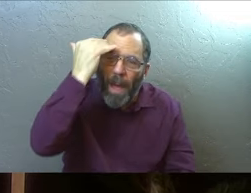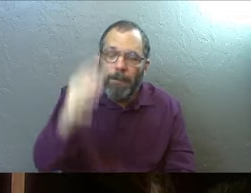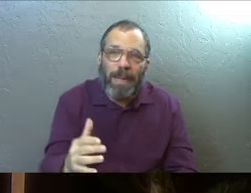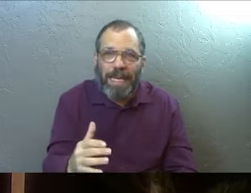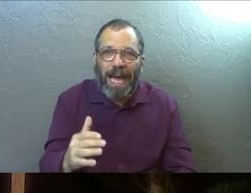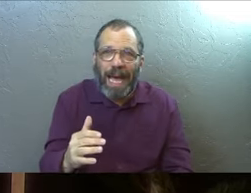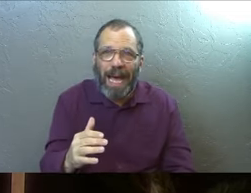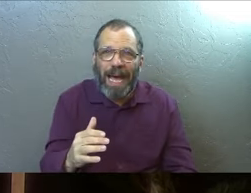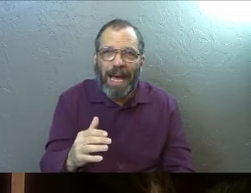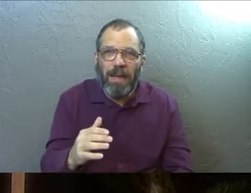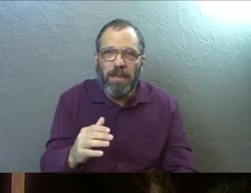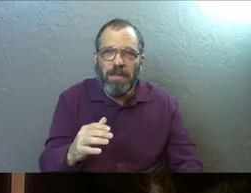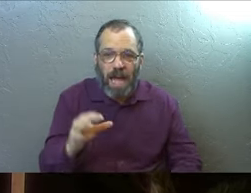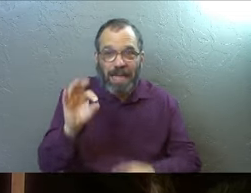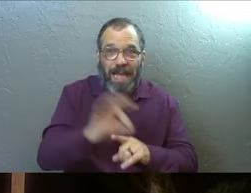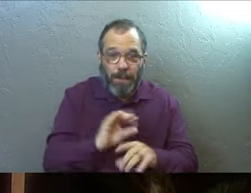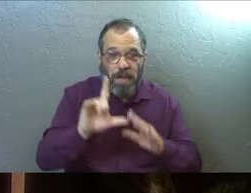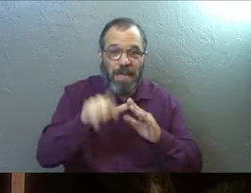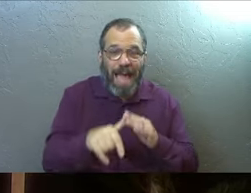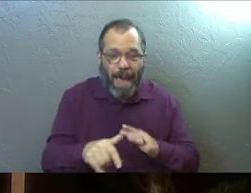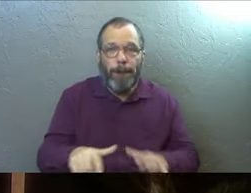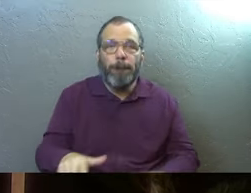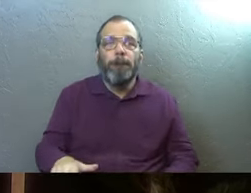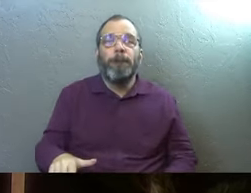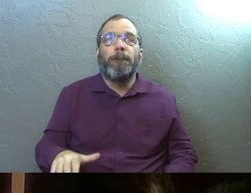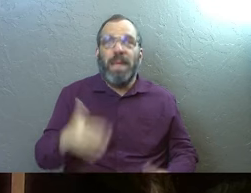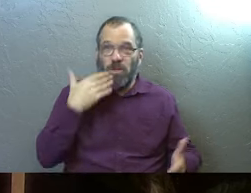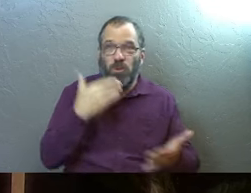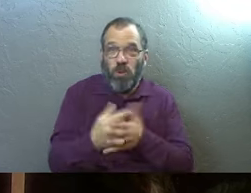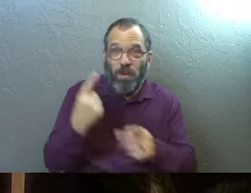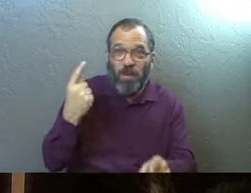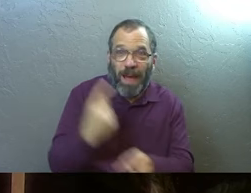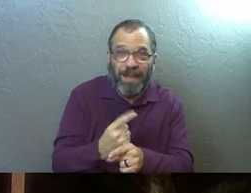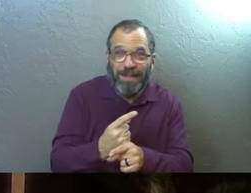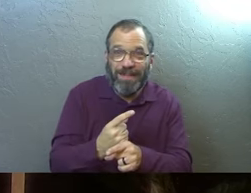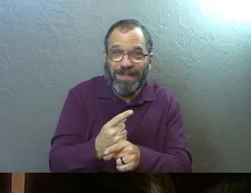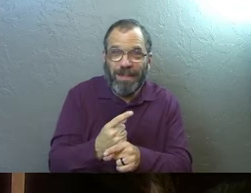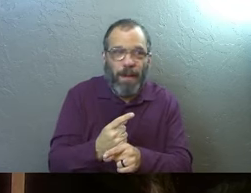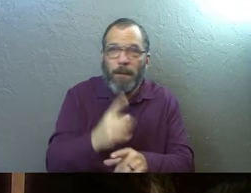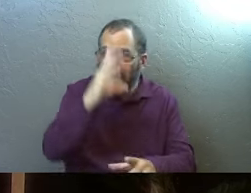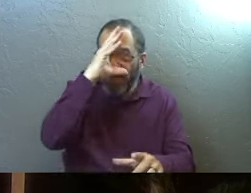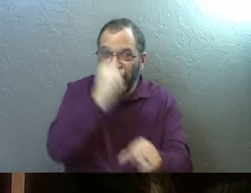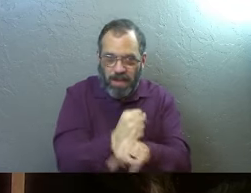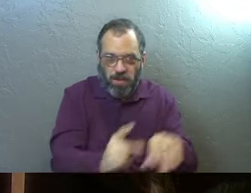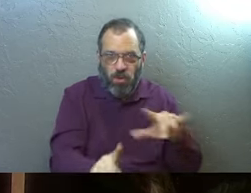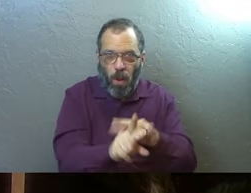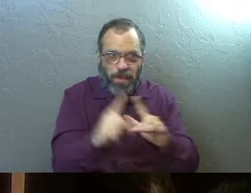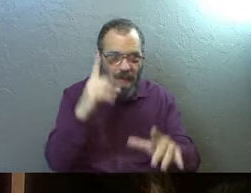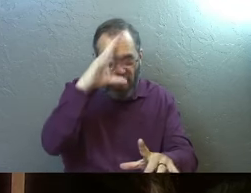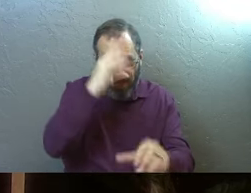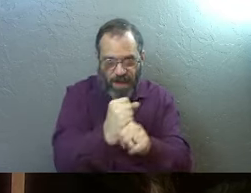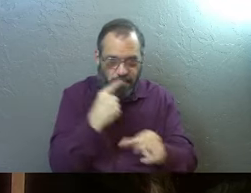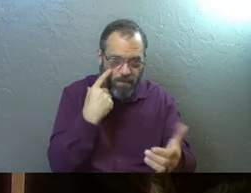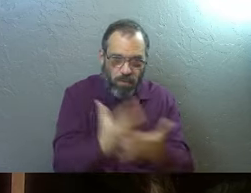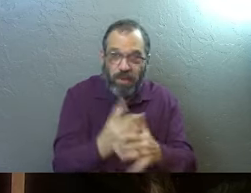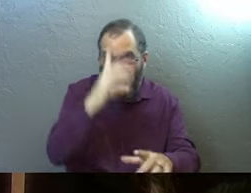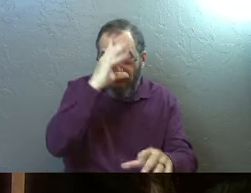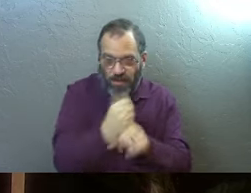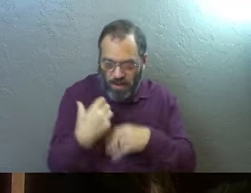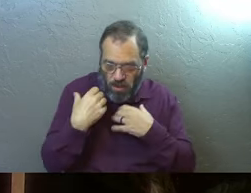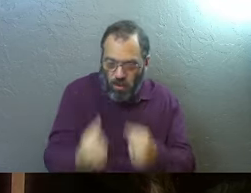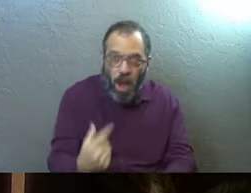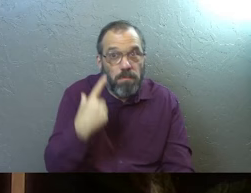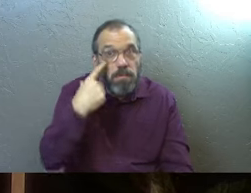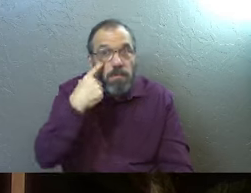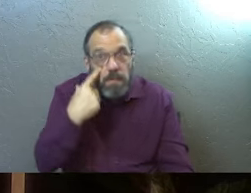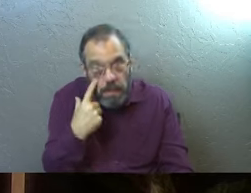Because when you pull the cake back out 9 months later, it's good, yes? The faith is there. The faith is restored. You actually